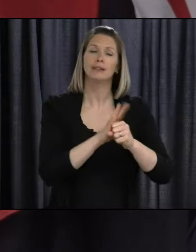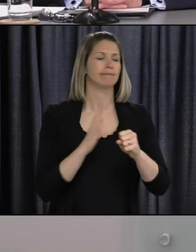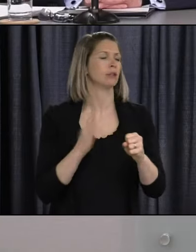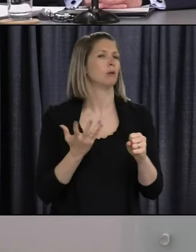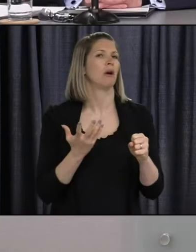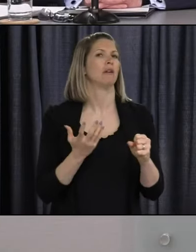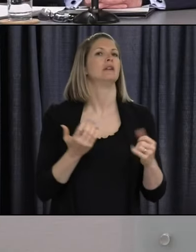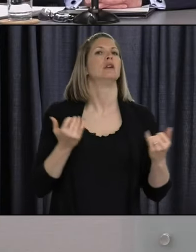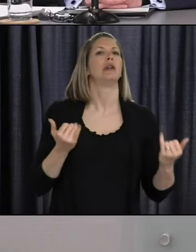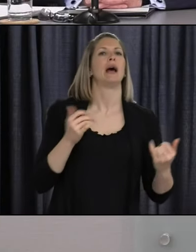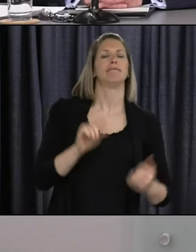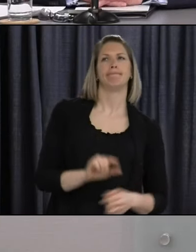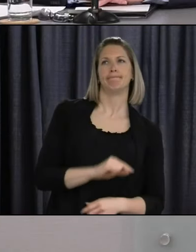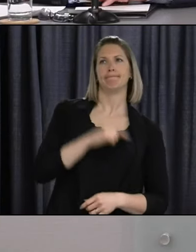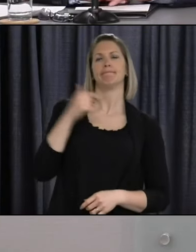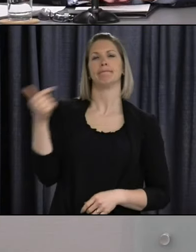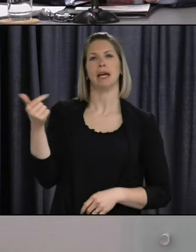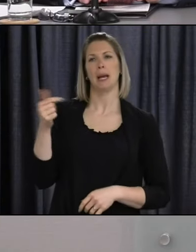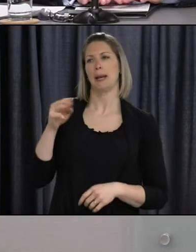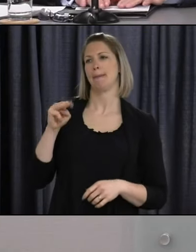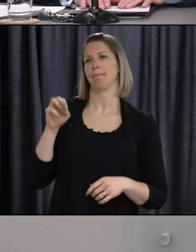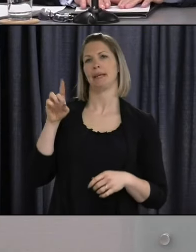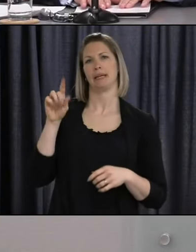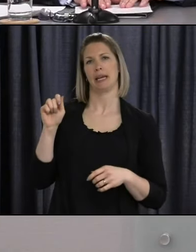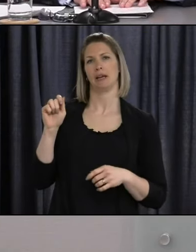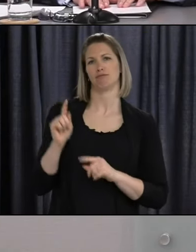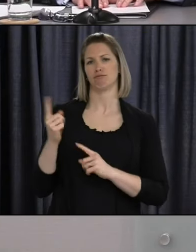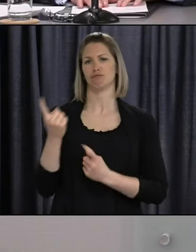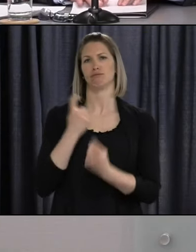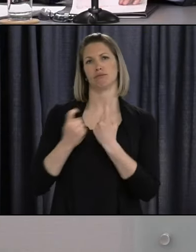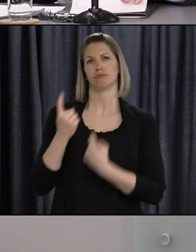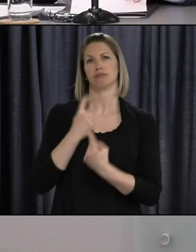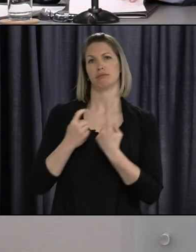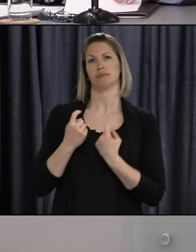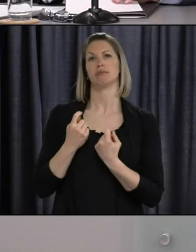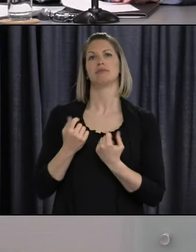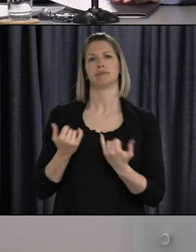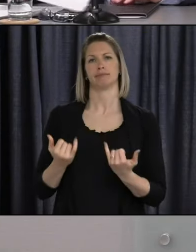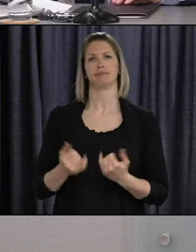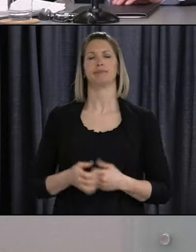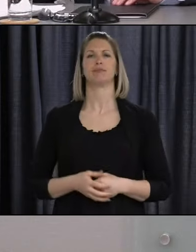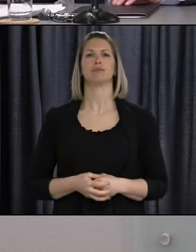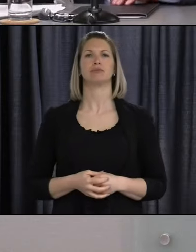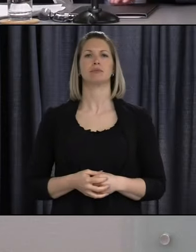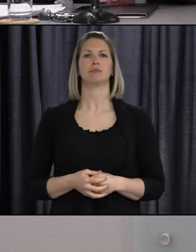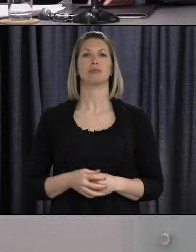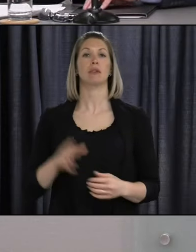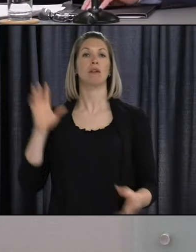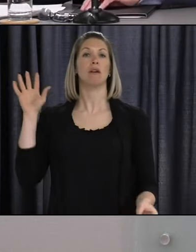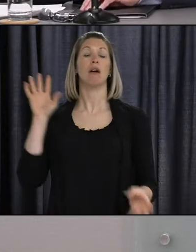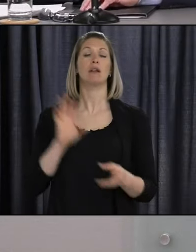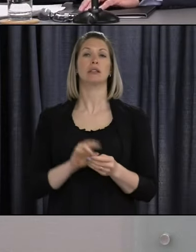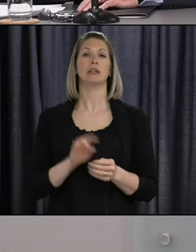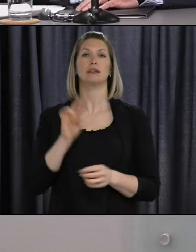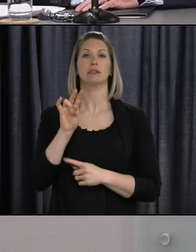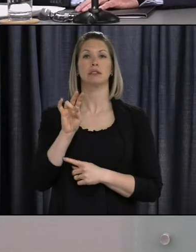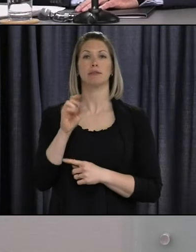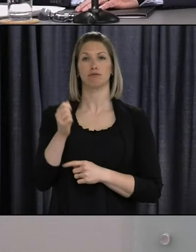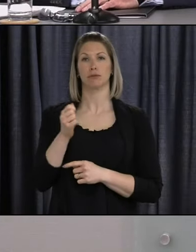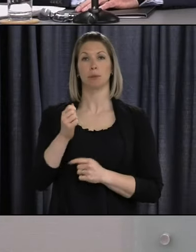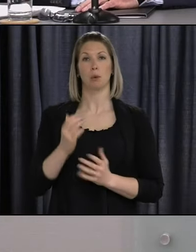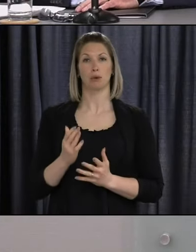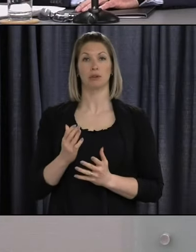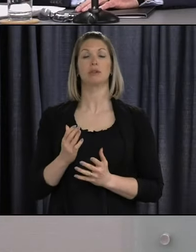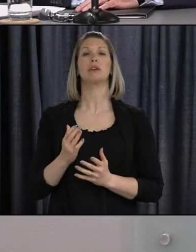for questions for today. Thank you, Premier. For the benefit of our speakers, we have 7 reporters registered for today's